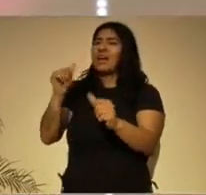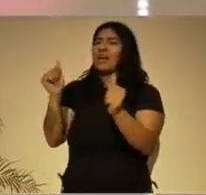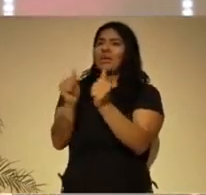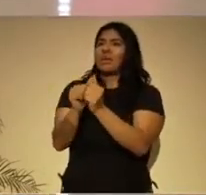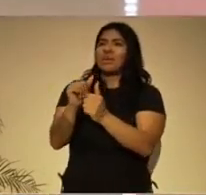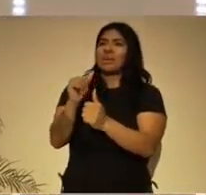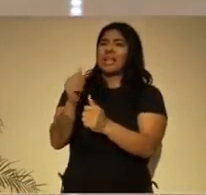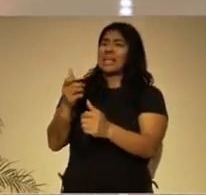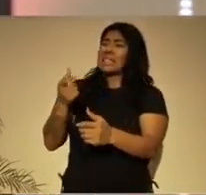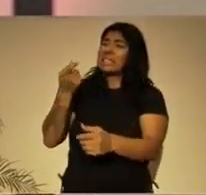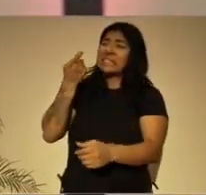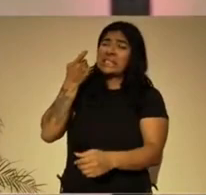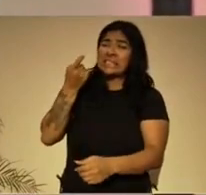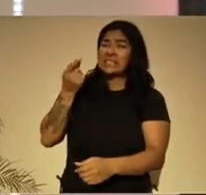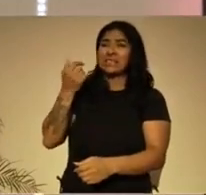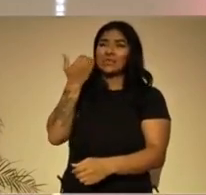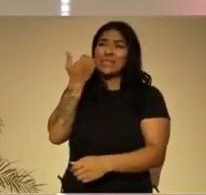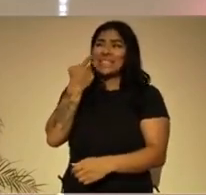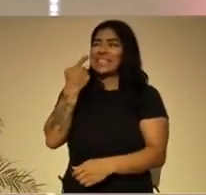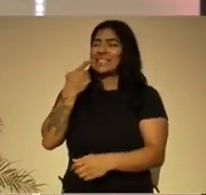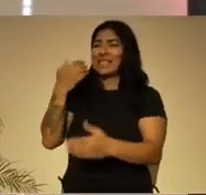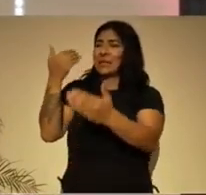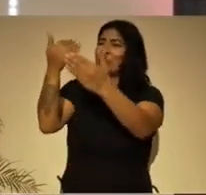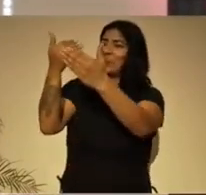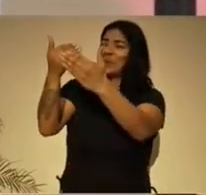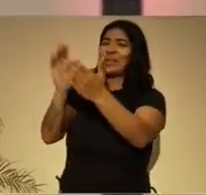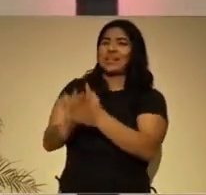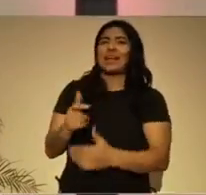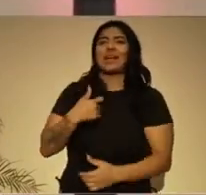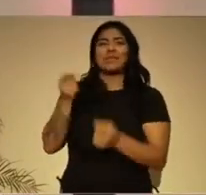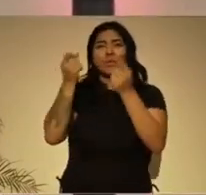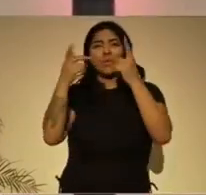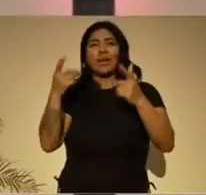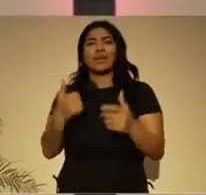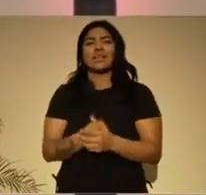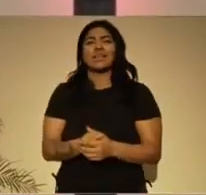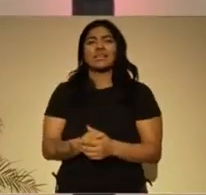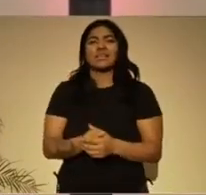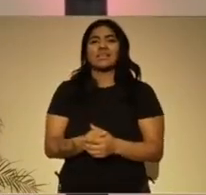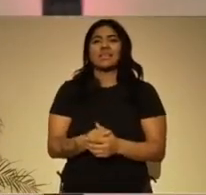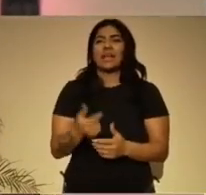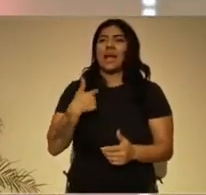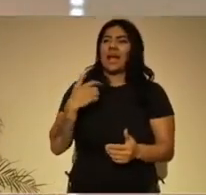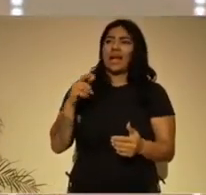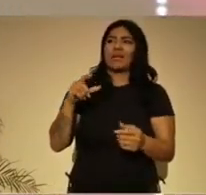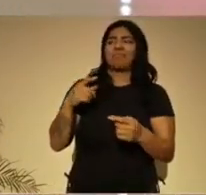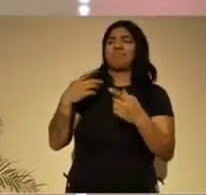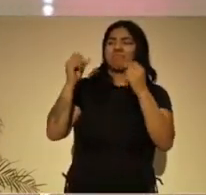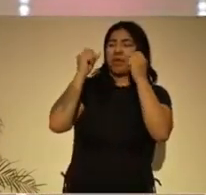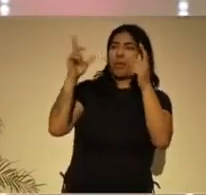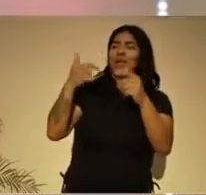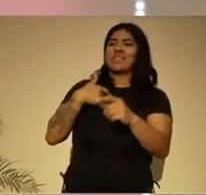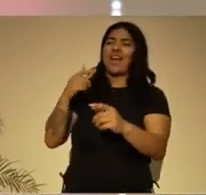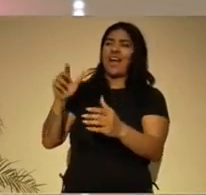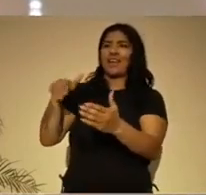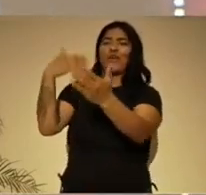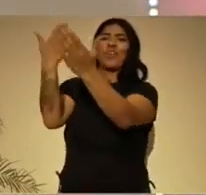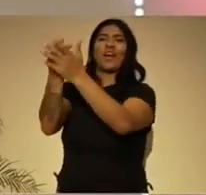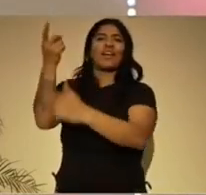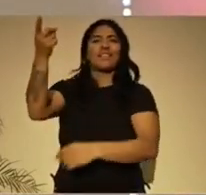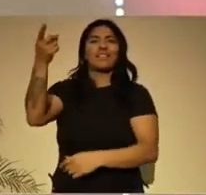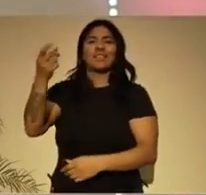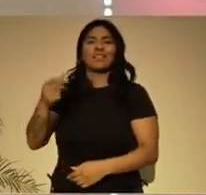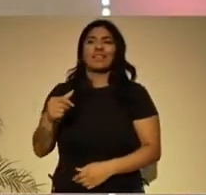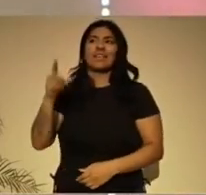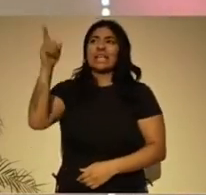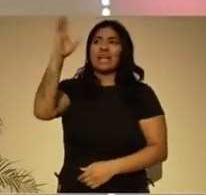oh, I barely made it type of mentality. Like, whoo, I'm surprised. I'm surprised I made it, big guy. He doesn't want us to get there with